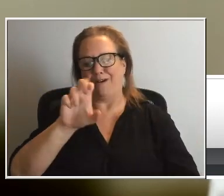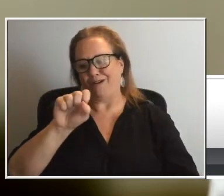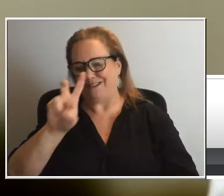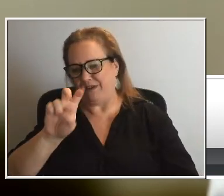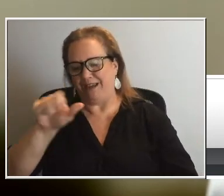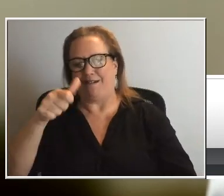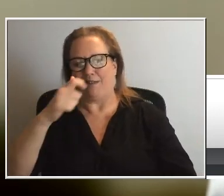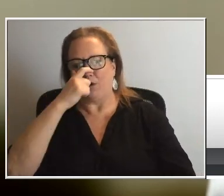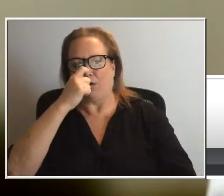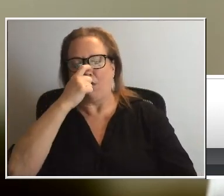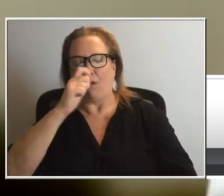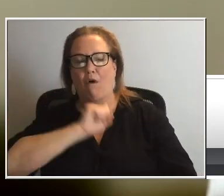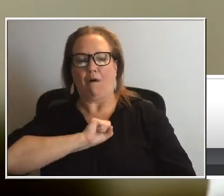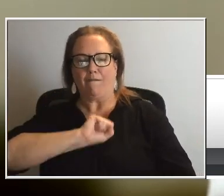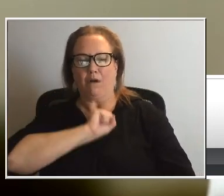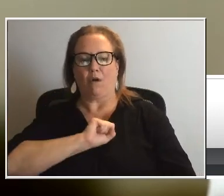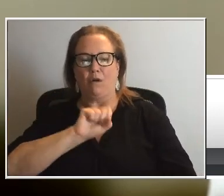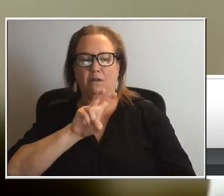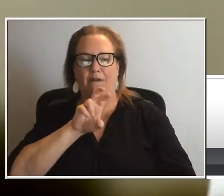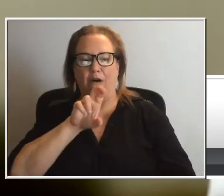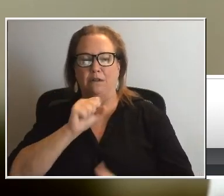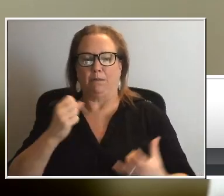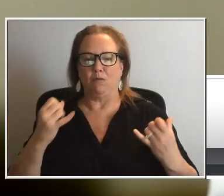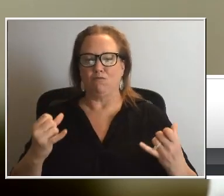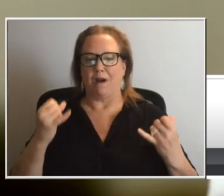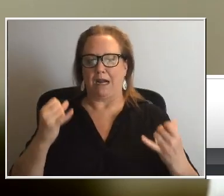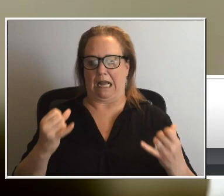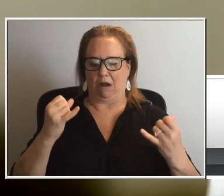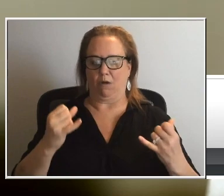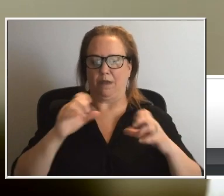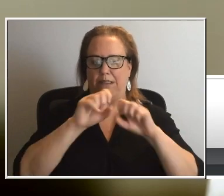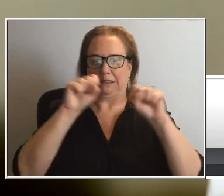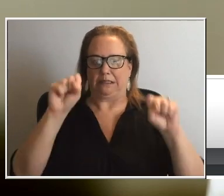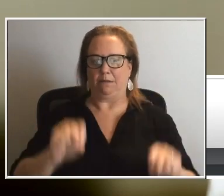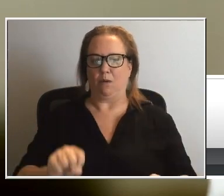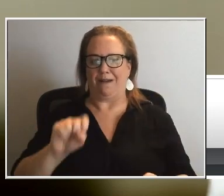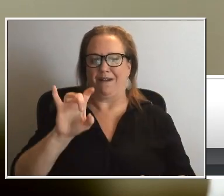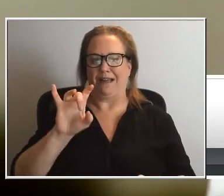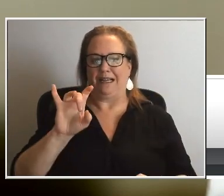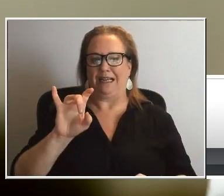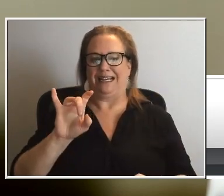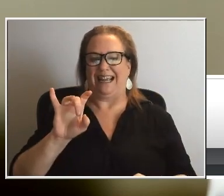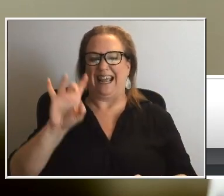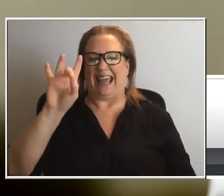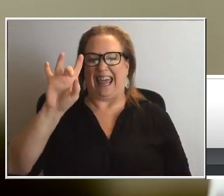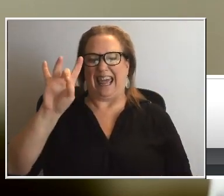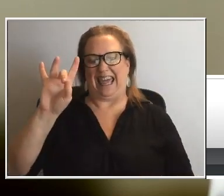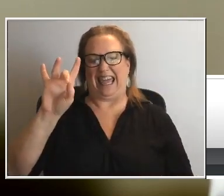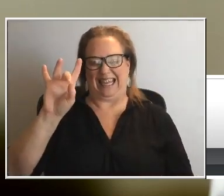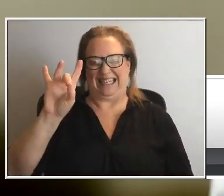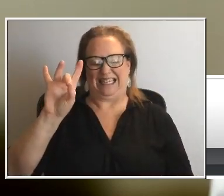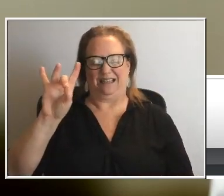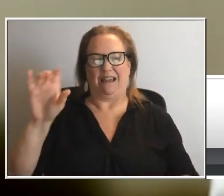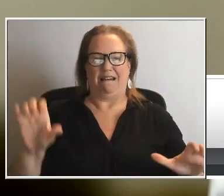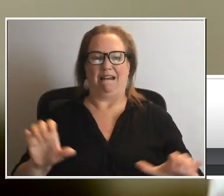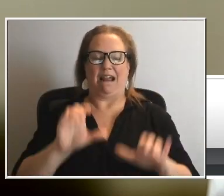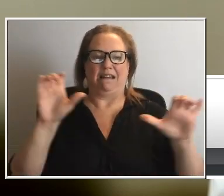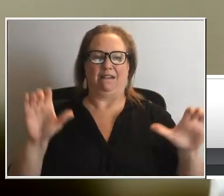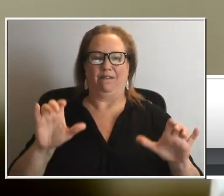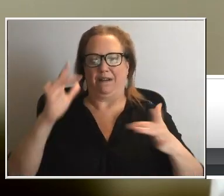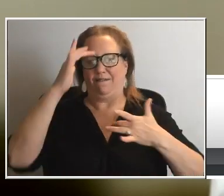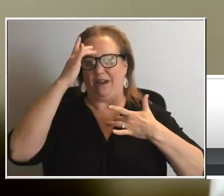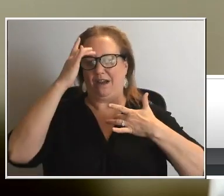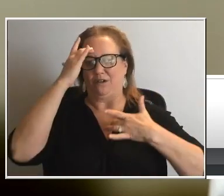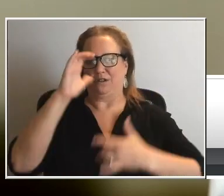cold viruses. But right now at the health system, we have single digits for active infections, 8 active infections of COVID